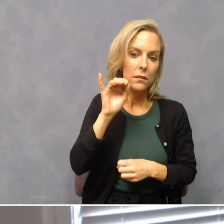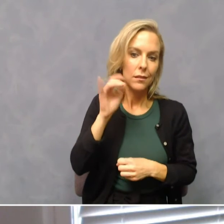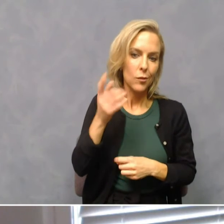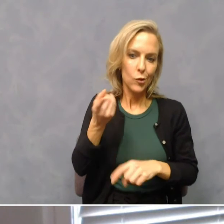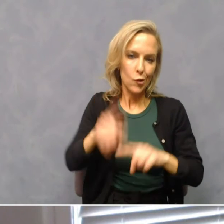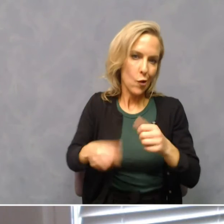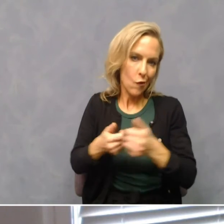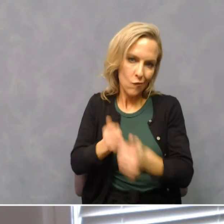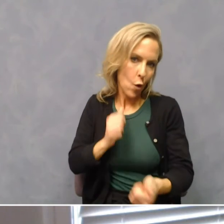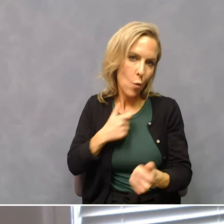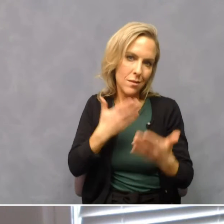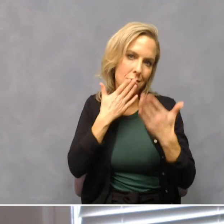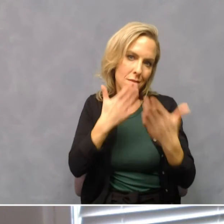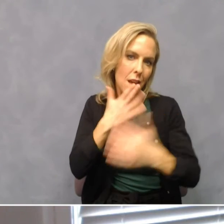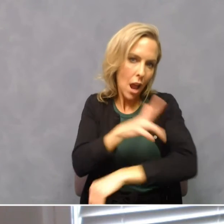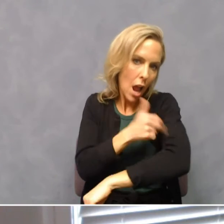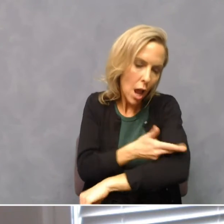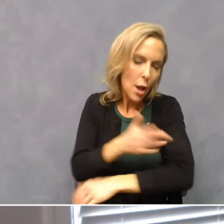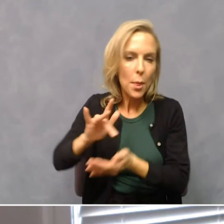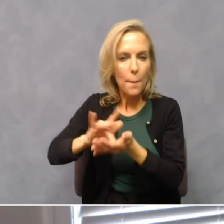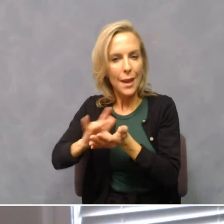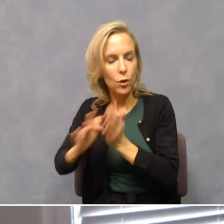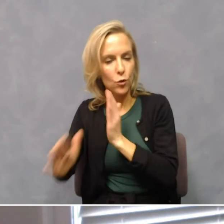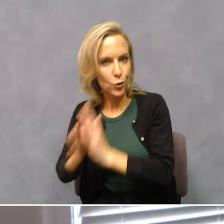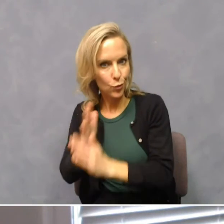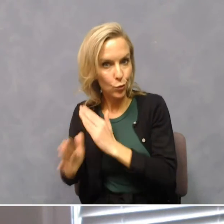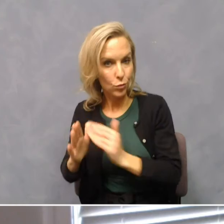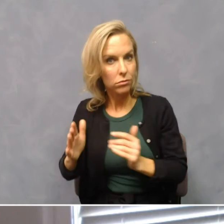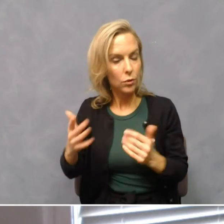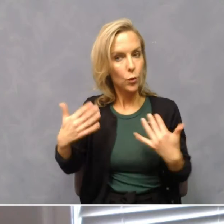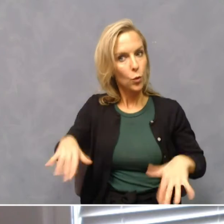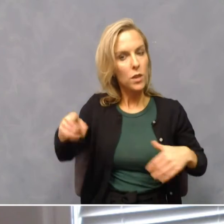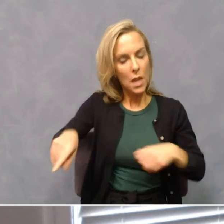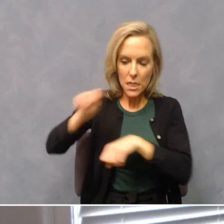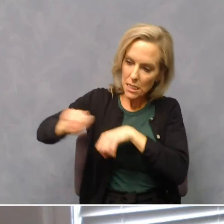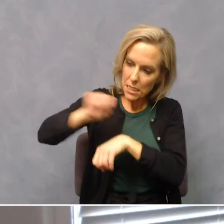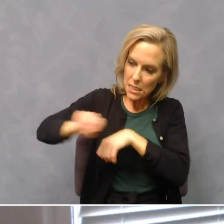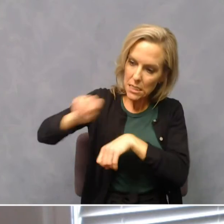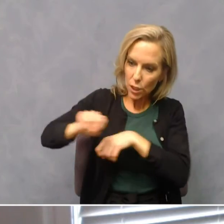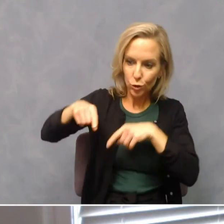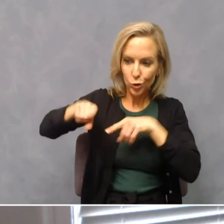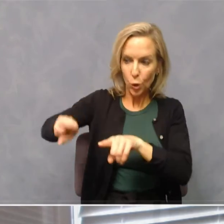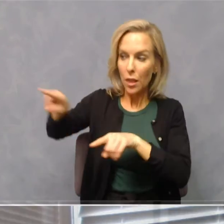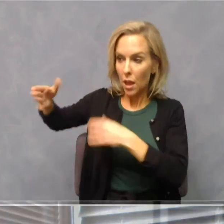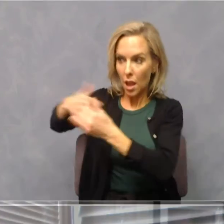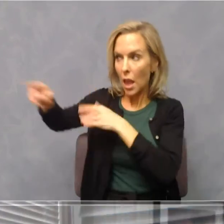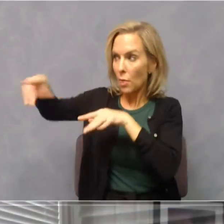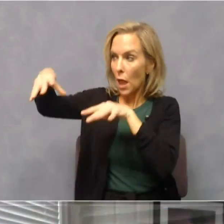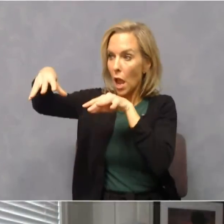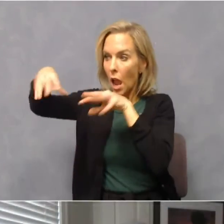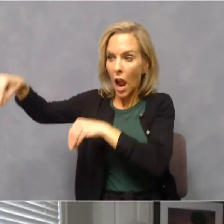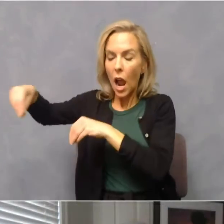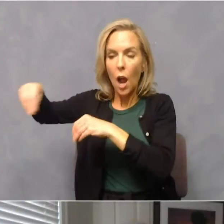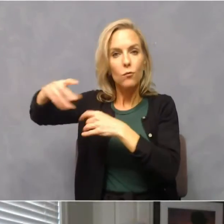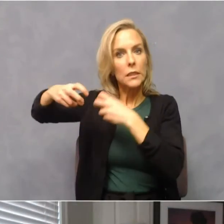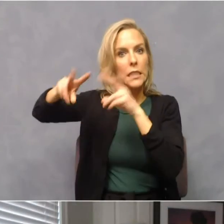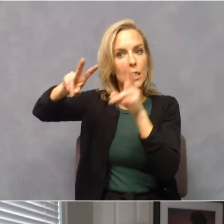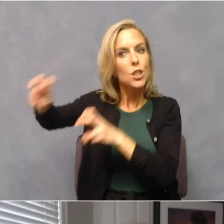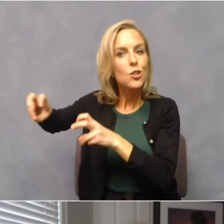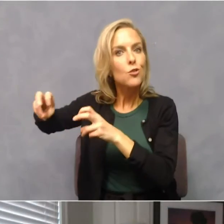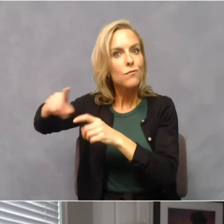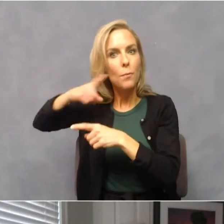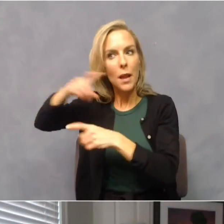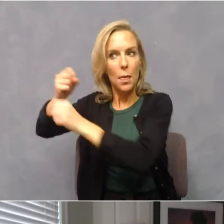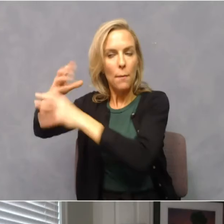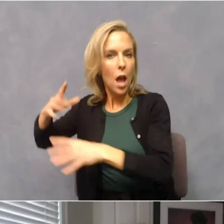thank the hospitals and the medical community who I know labored during that time to still provide the best care possible, while clearly being hampered